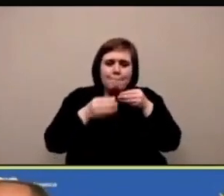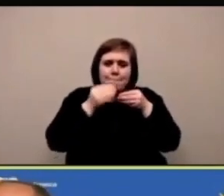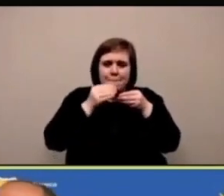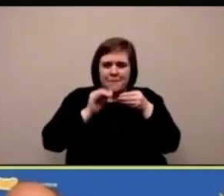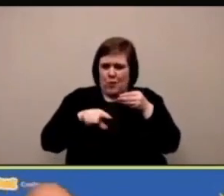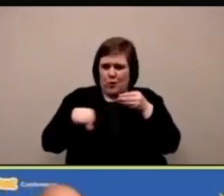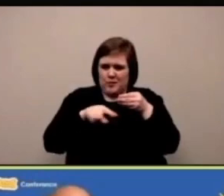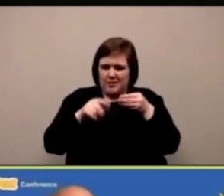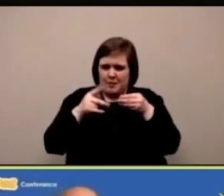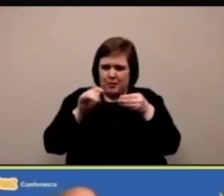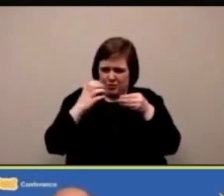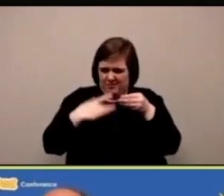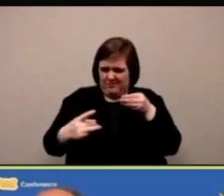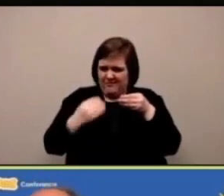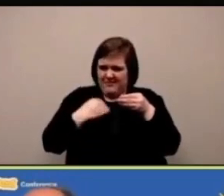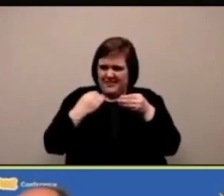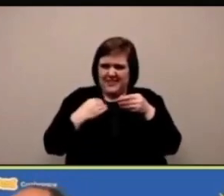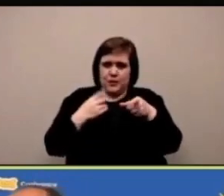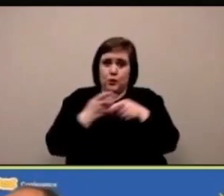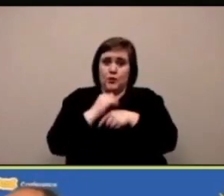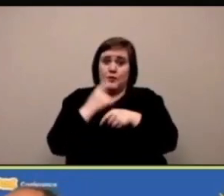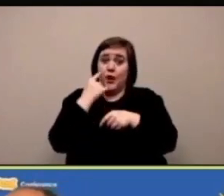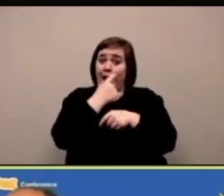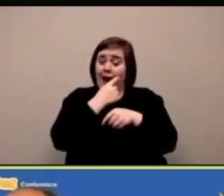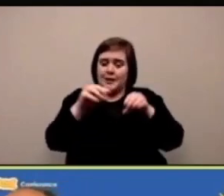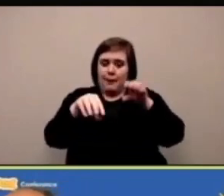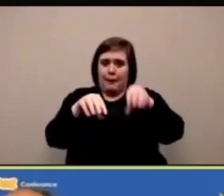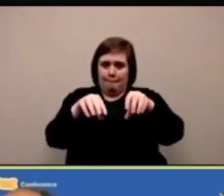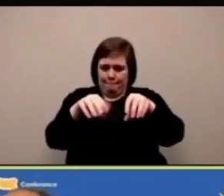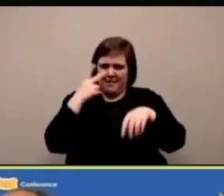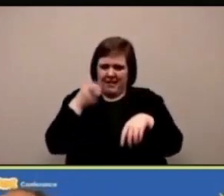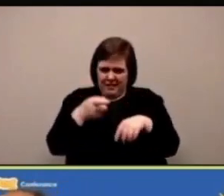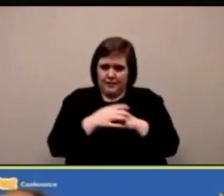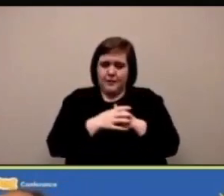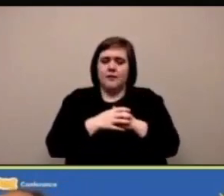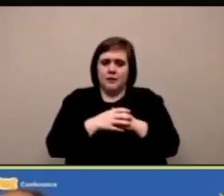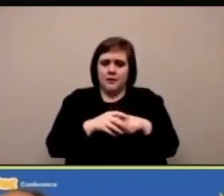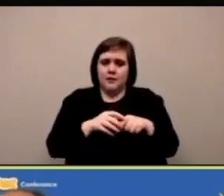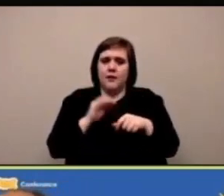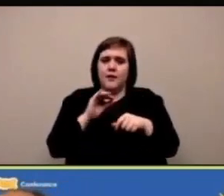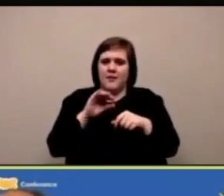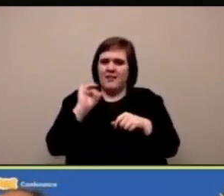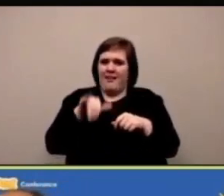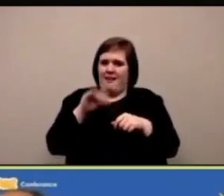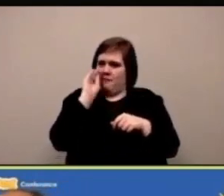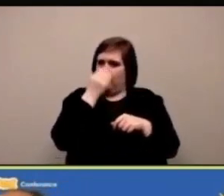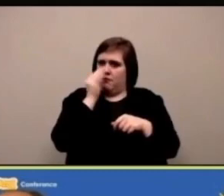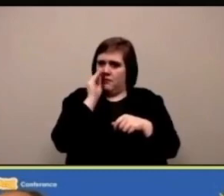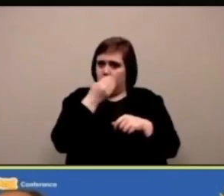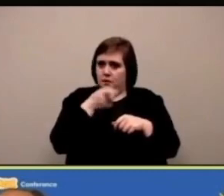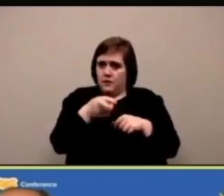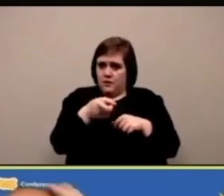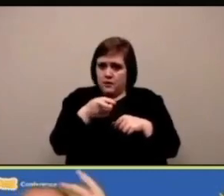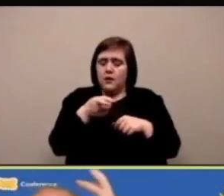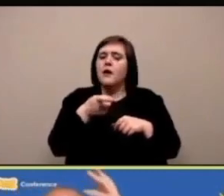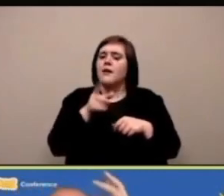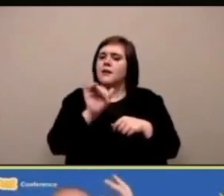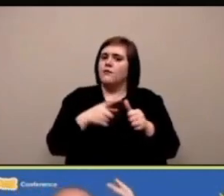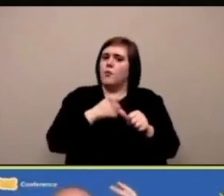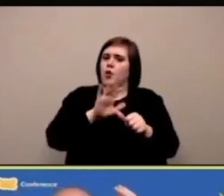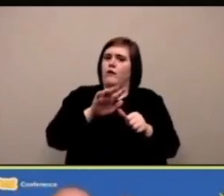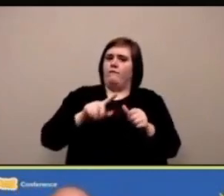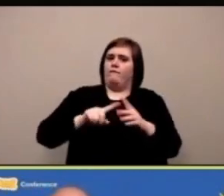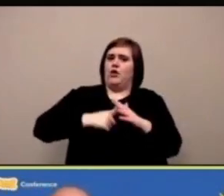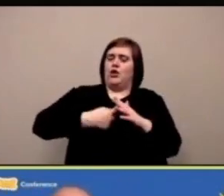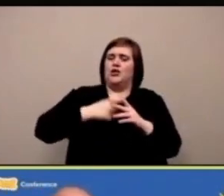So I might use those as eyes. This was from her first, she had this little